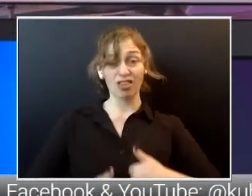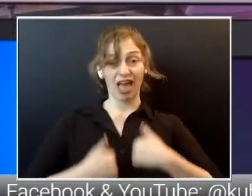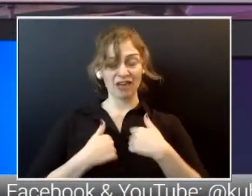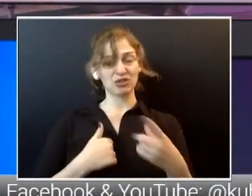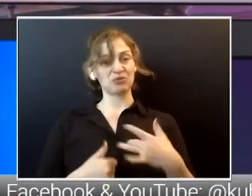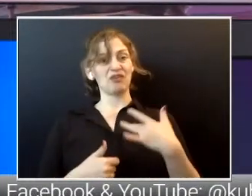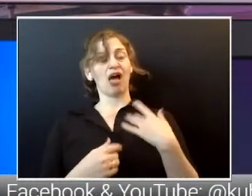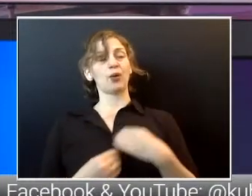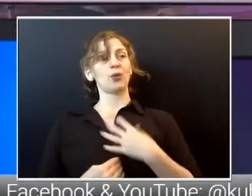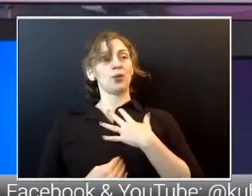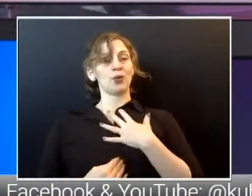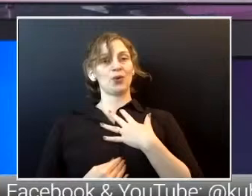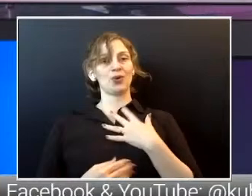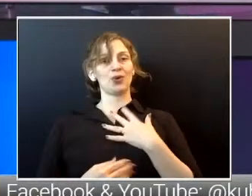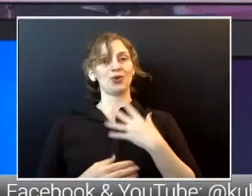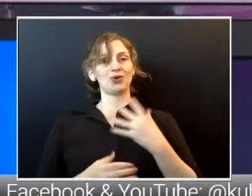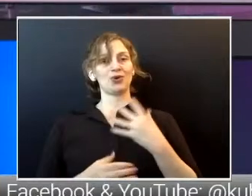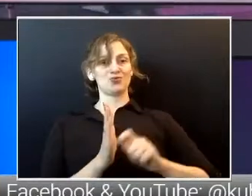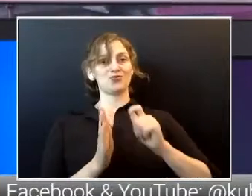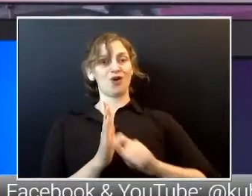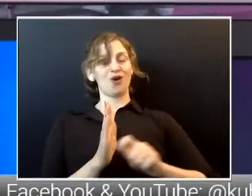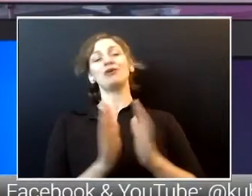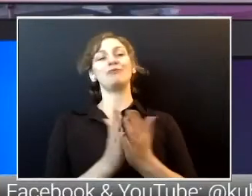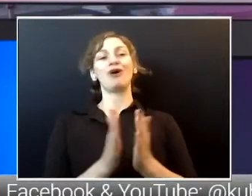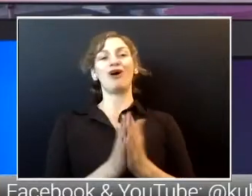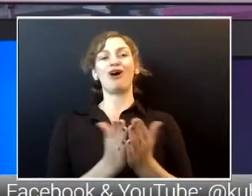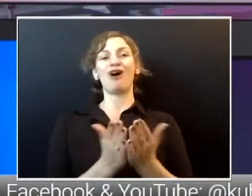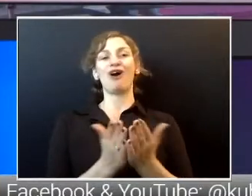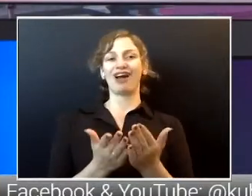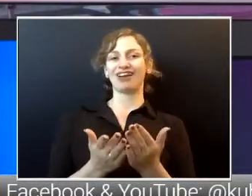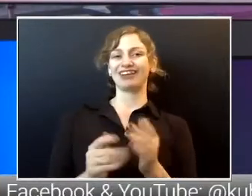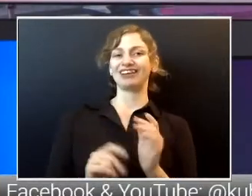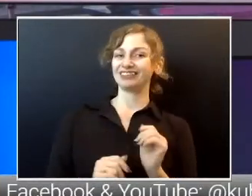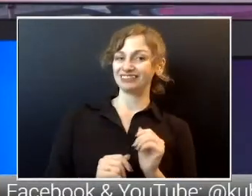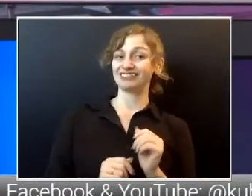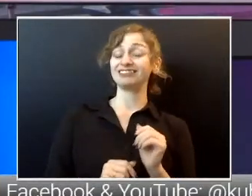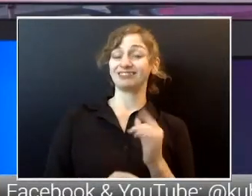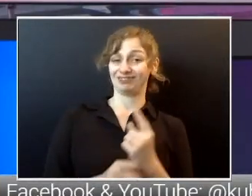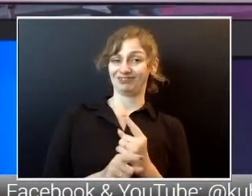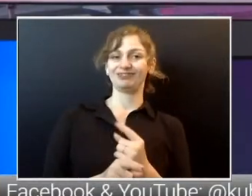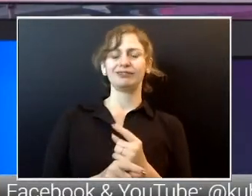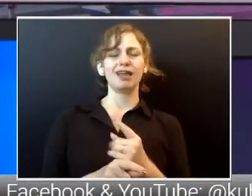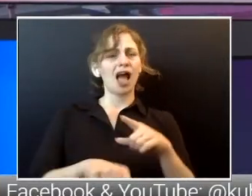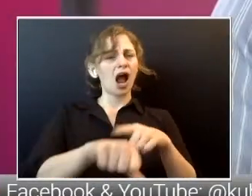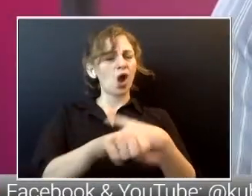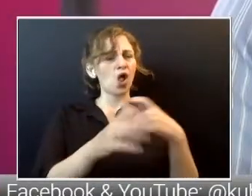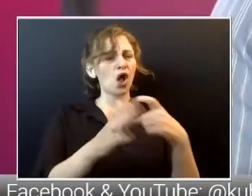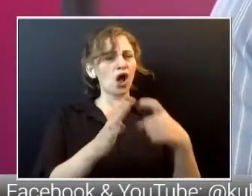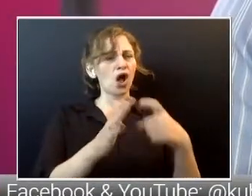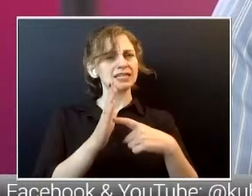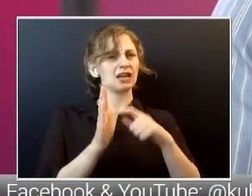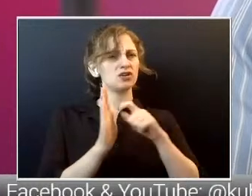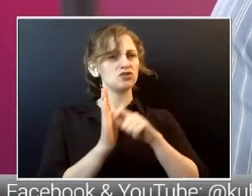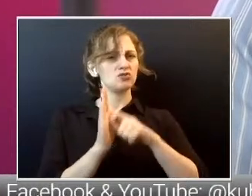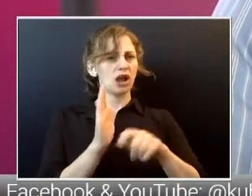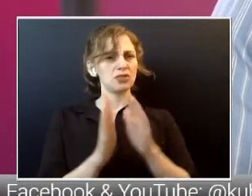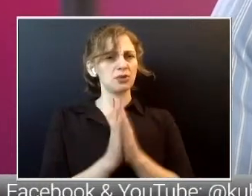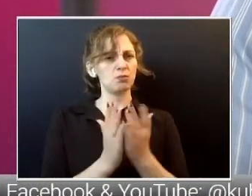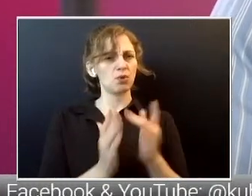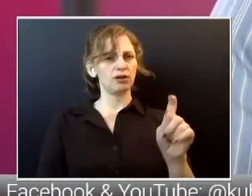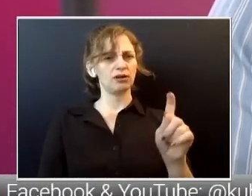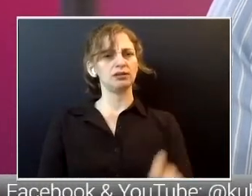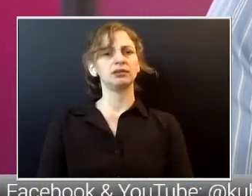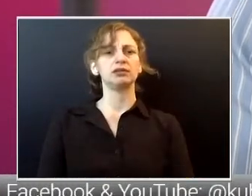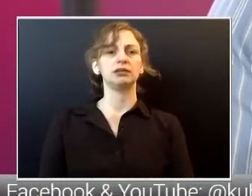a copy, which I think is so neat there if you want to hold it up. How long did it take you to write that book? Well, I actually did it over